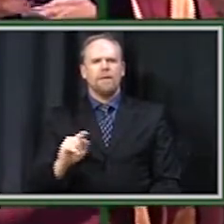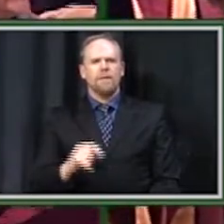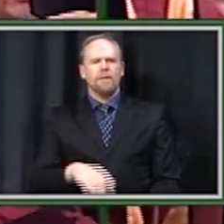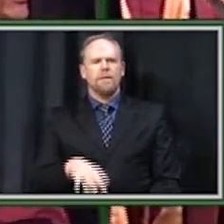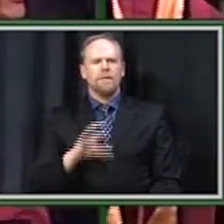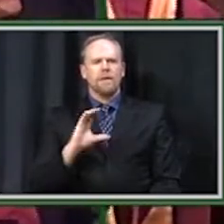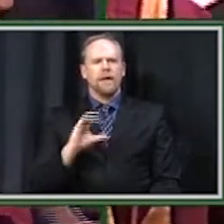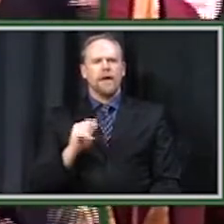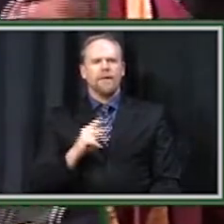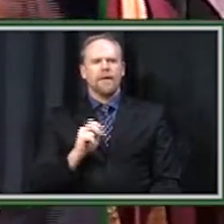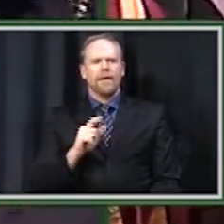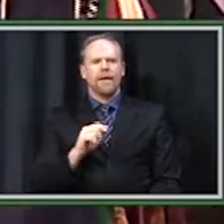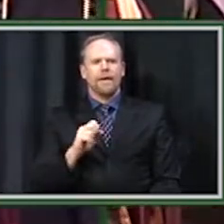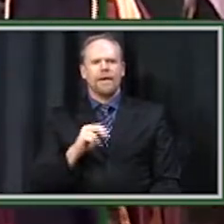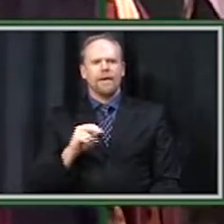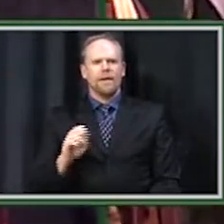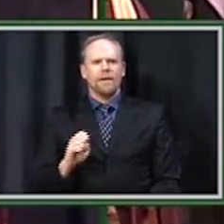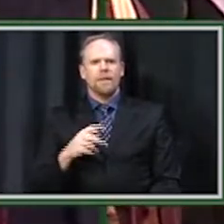Kathleen Pizzo.